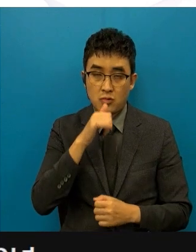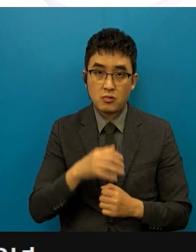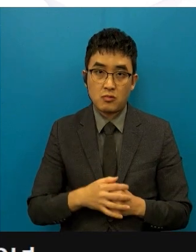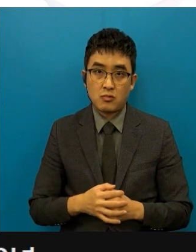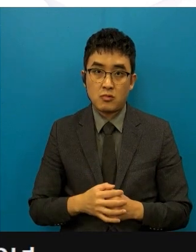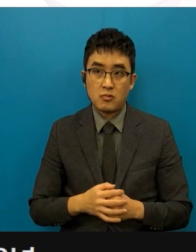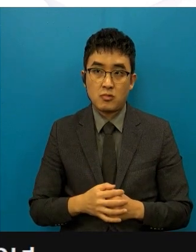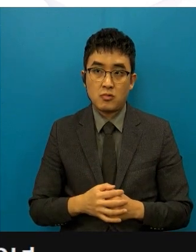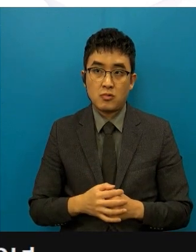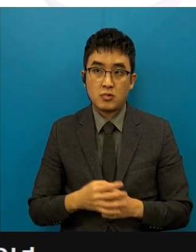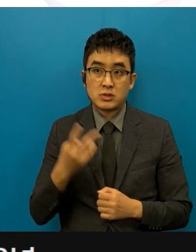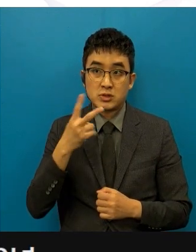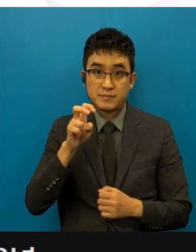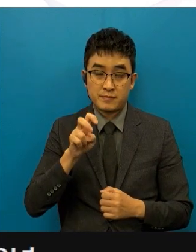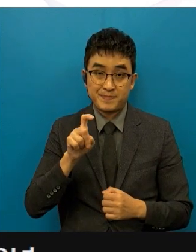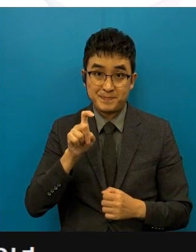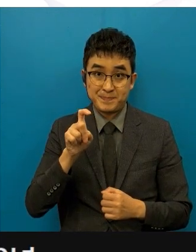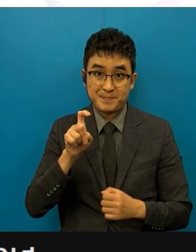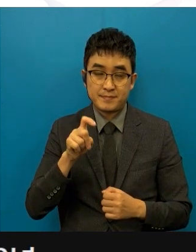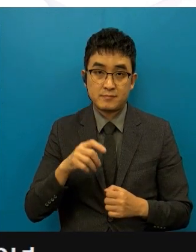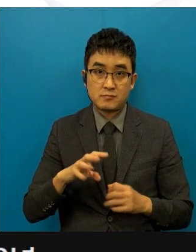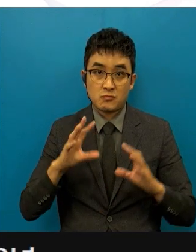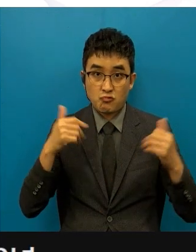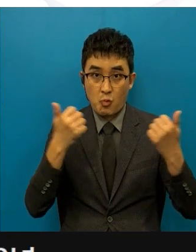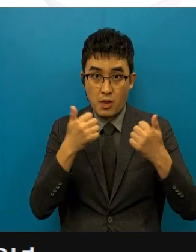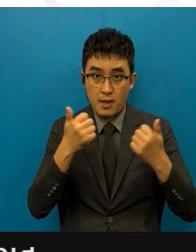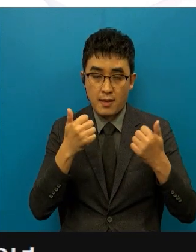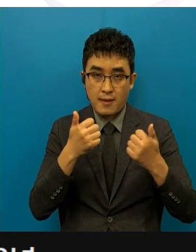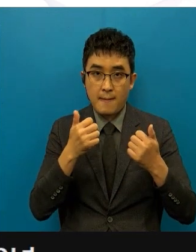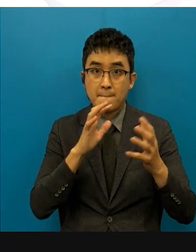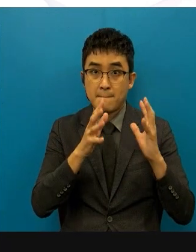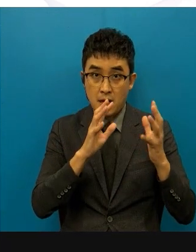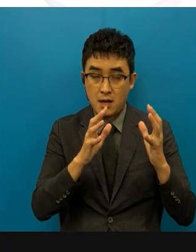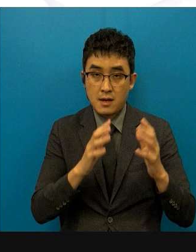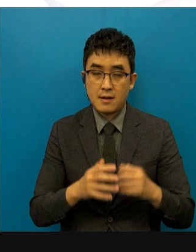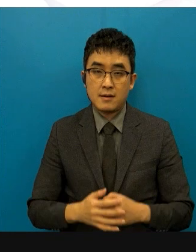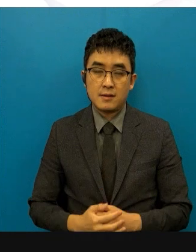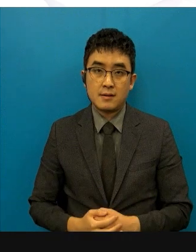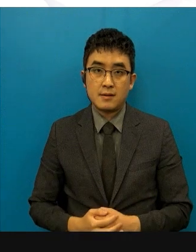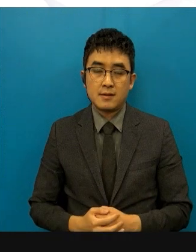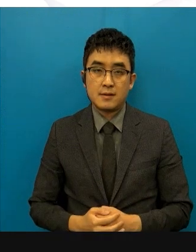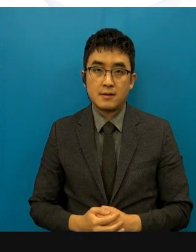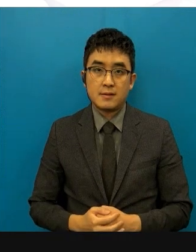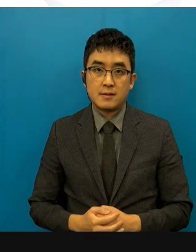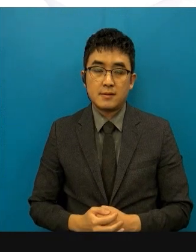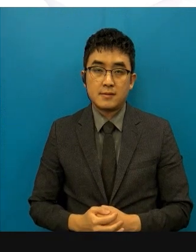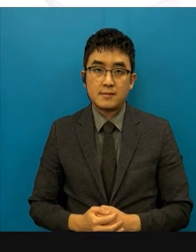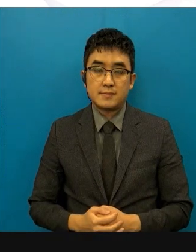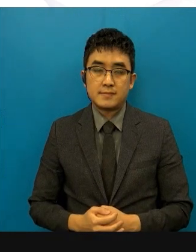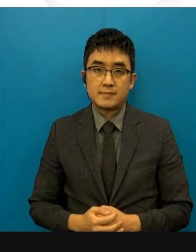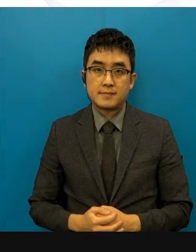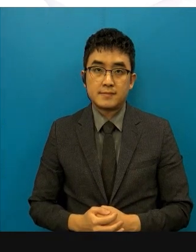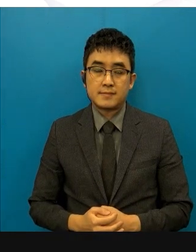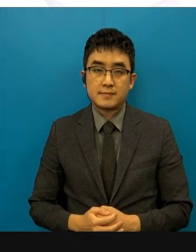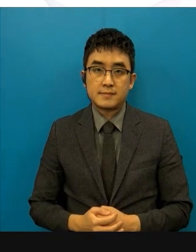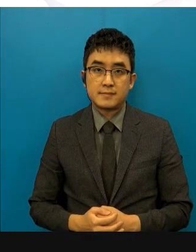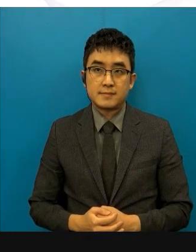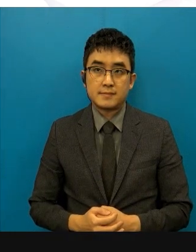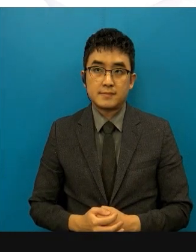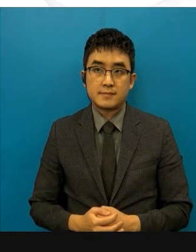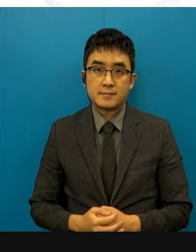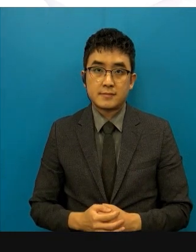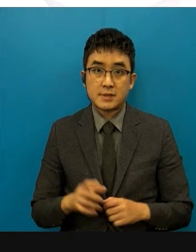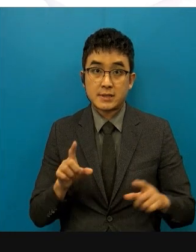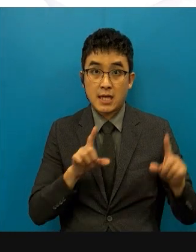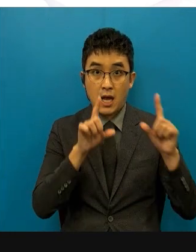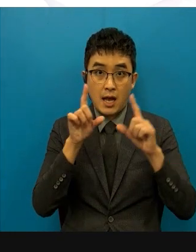decision-making of life-sustaining treatment in the dying stage and bill of hospice and palliative